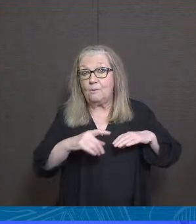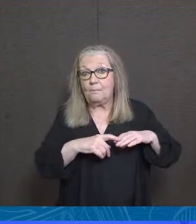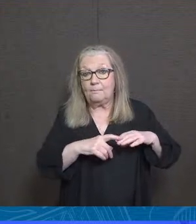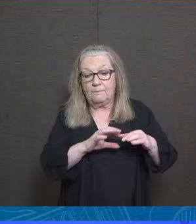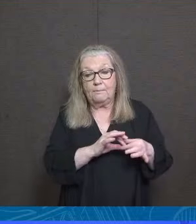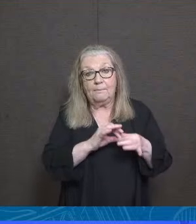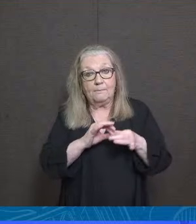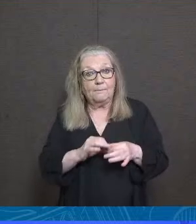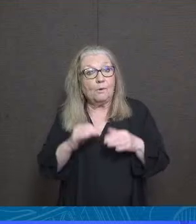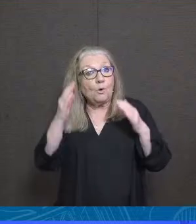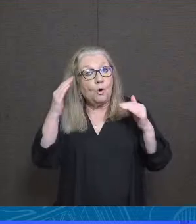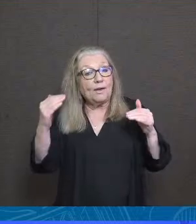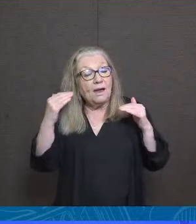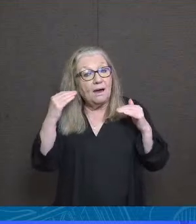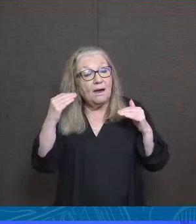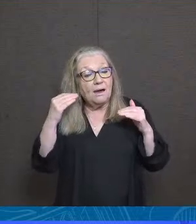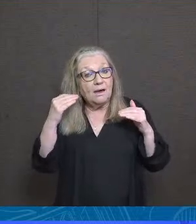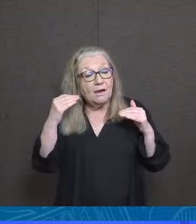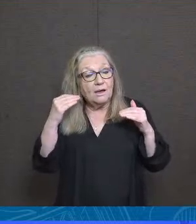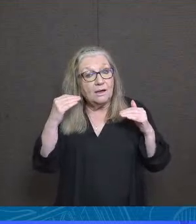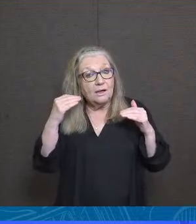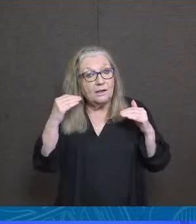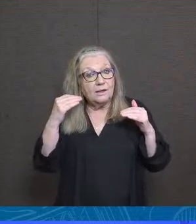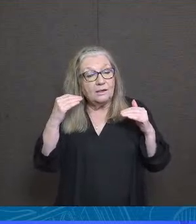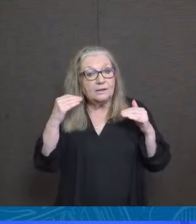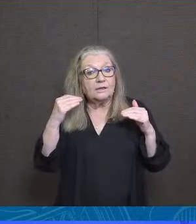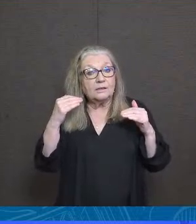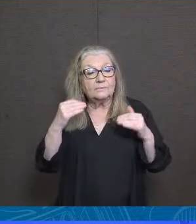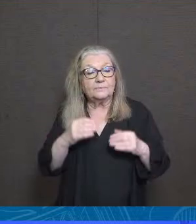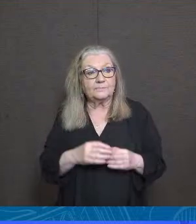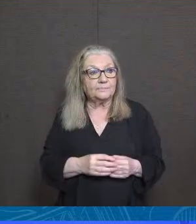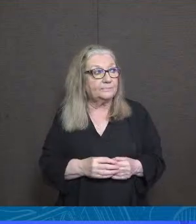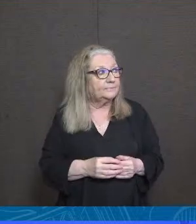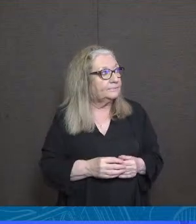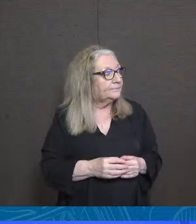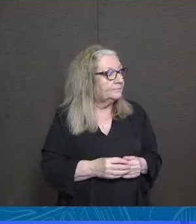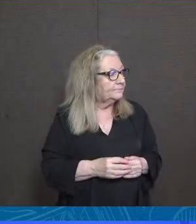Korea, which aims to